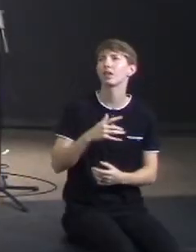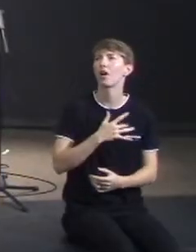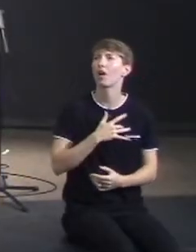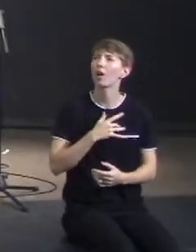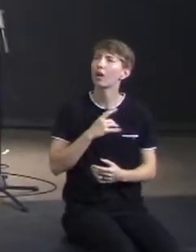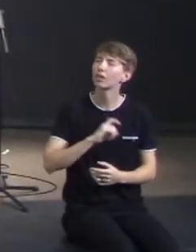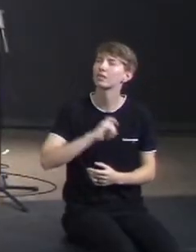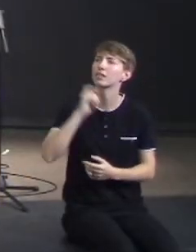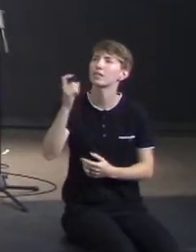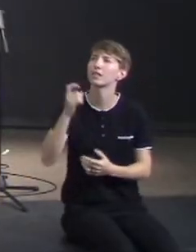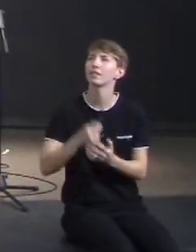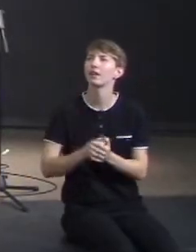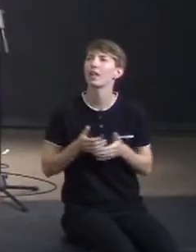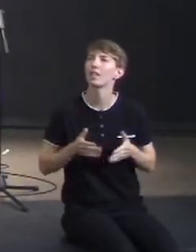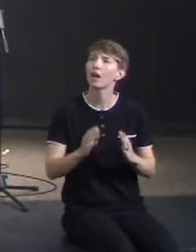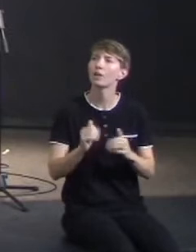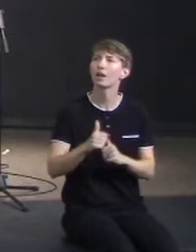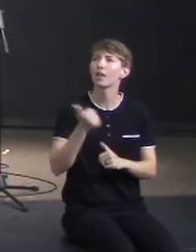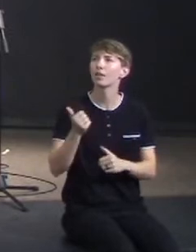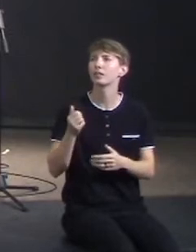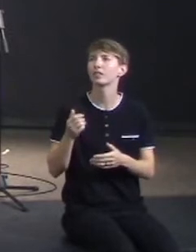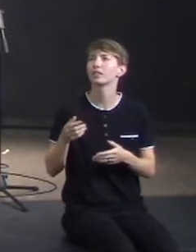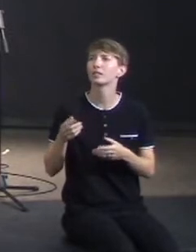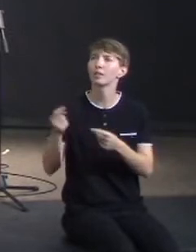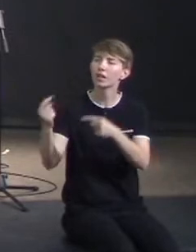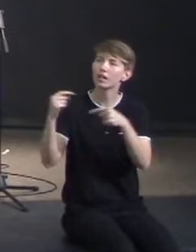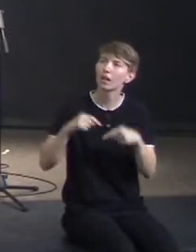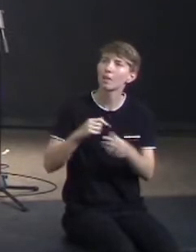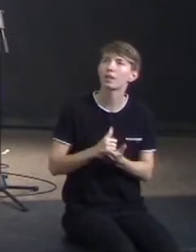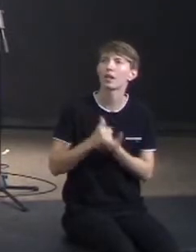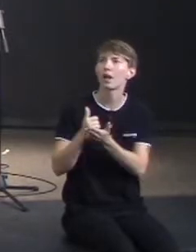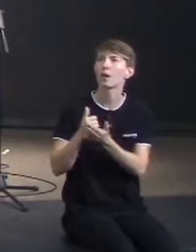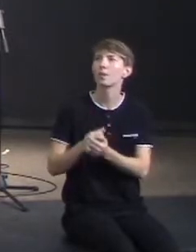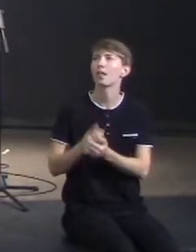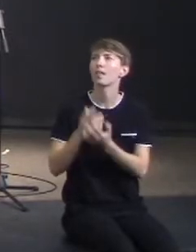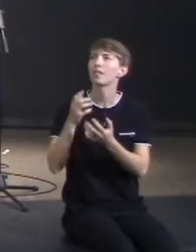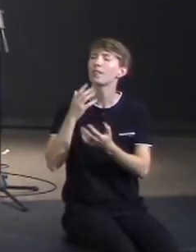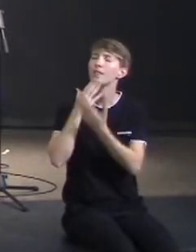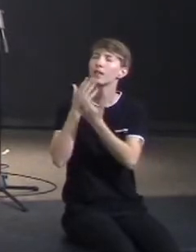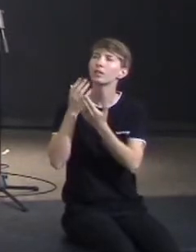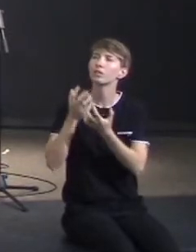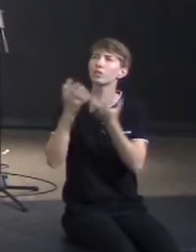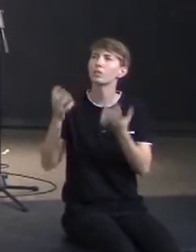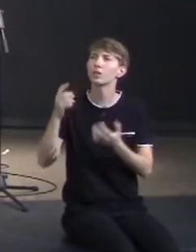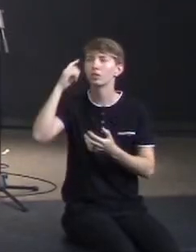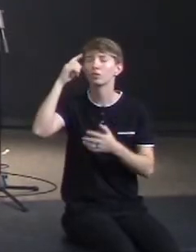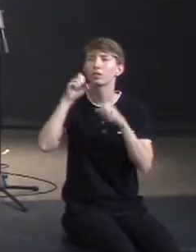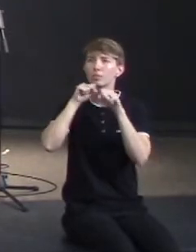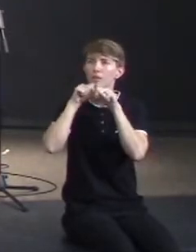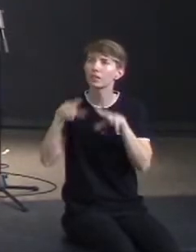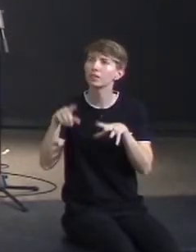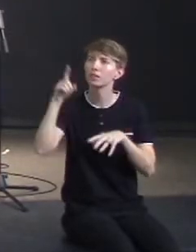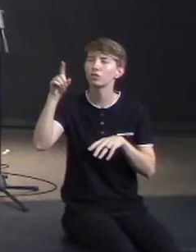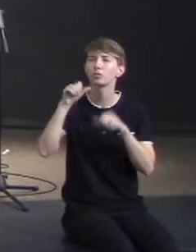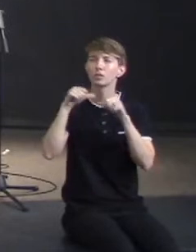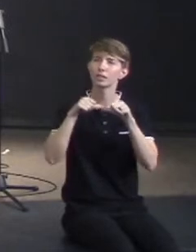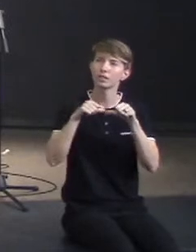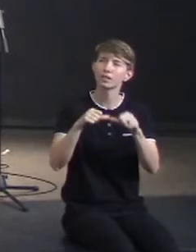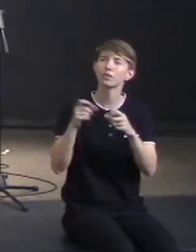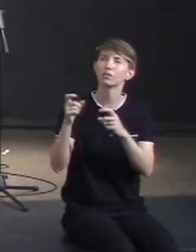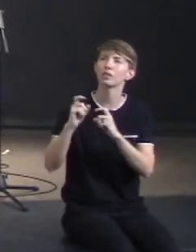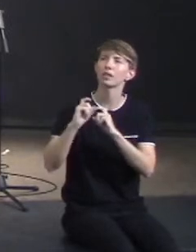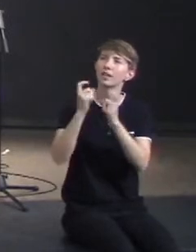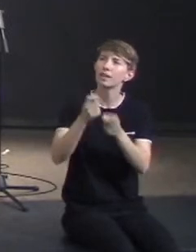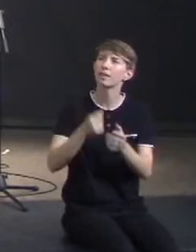others to come forward and help. Thank you so much for the blessing that you continue to give because of those that give their time, their